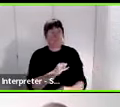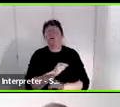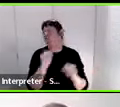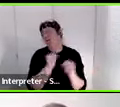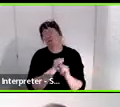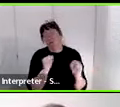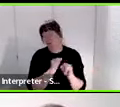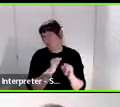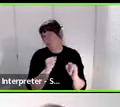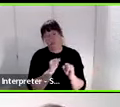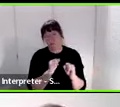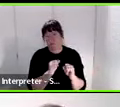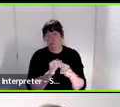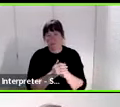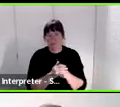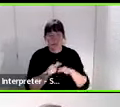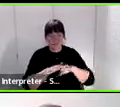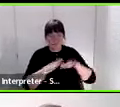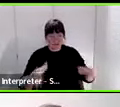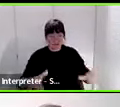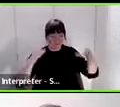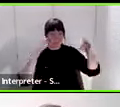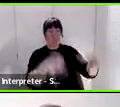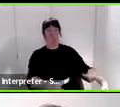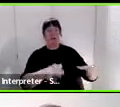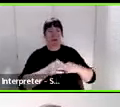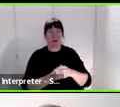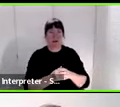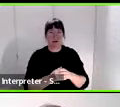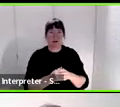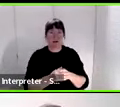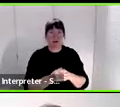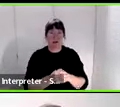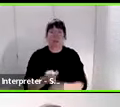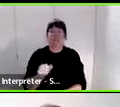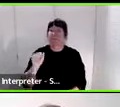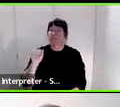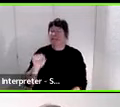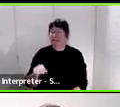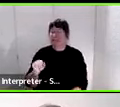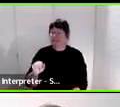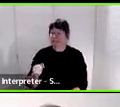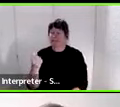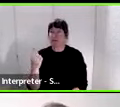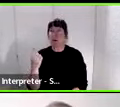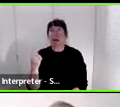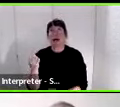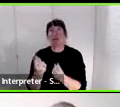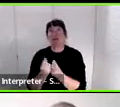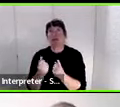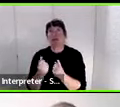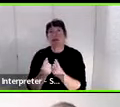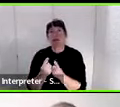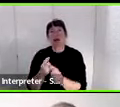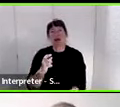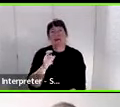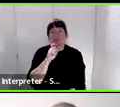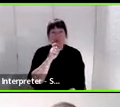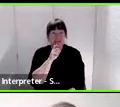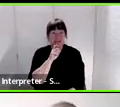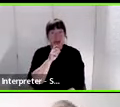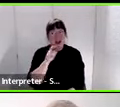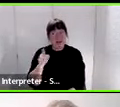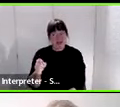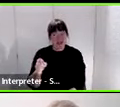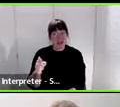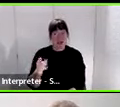awful. Can I just add something there? One other thing there is the staff are quite proud of it. They